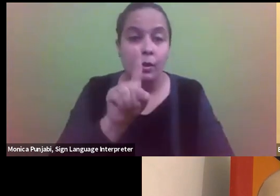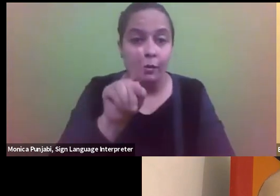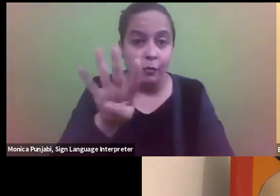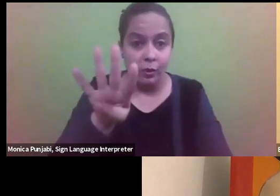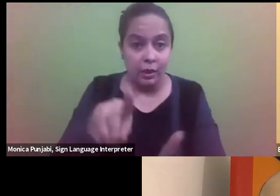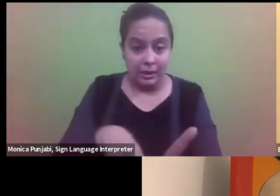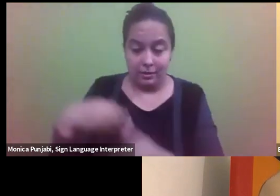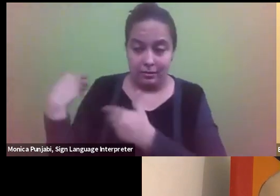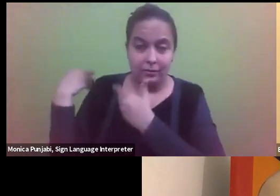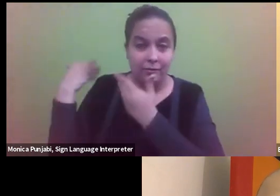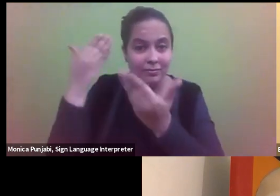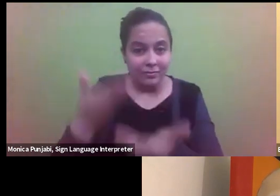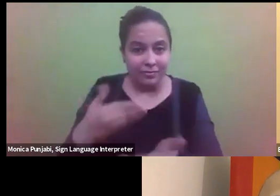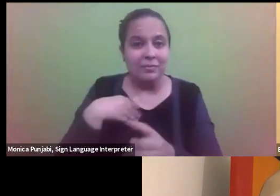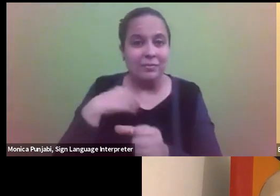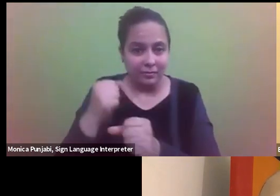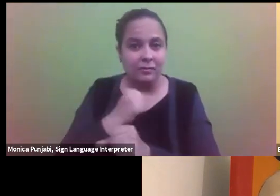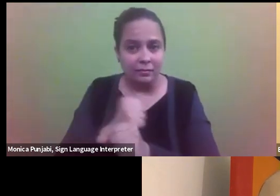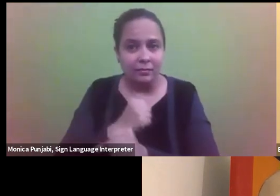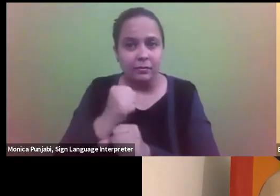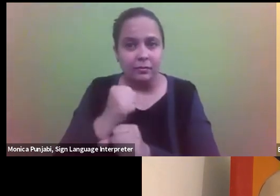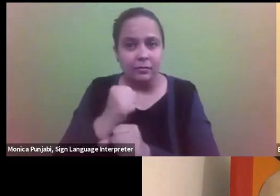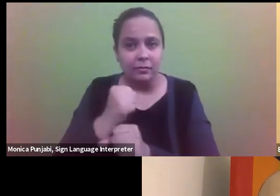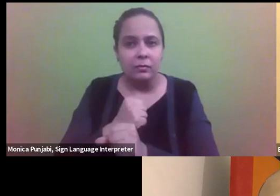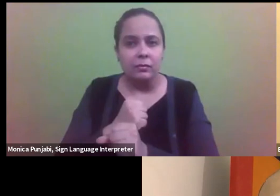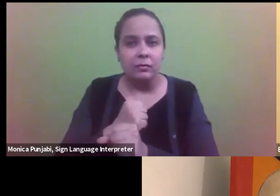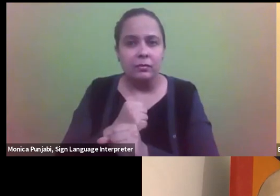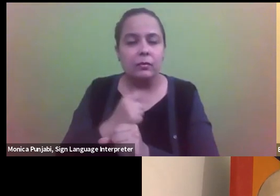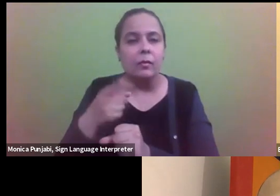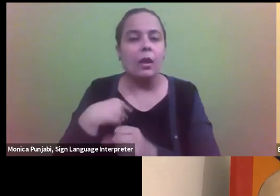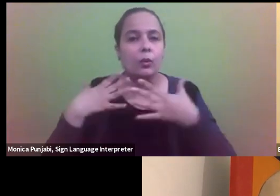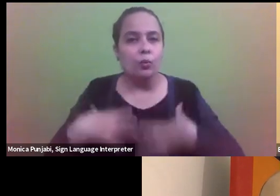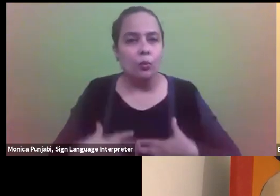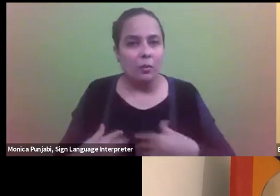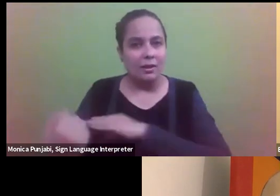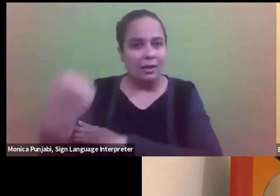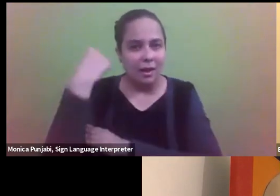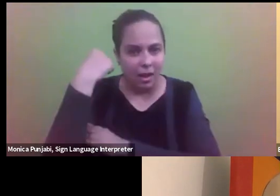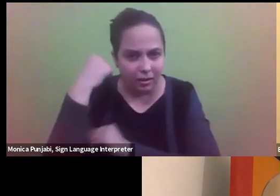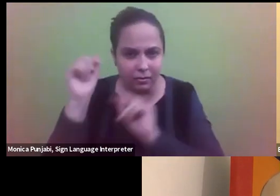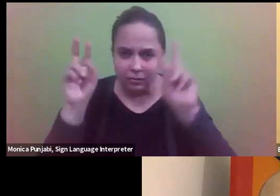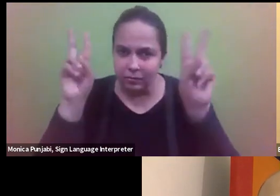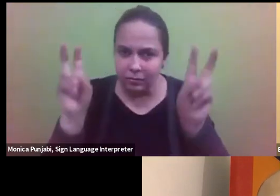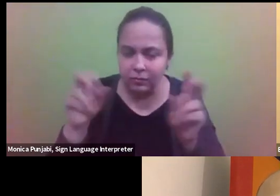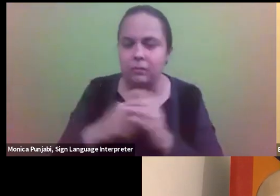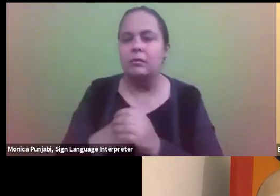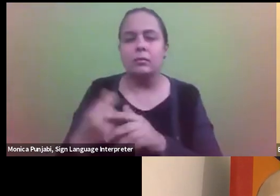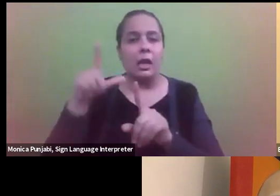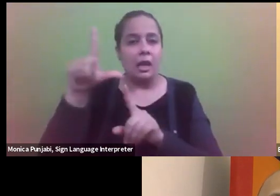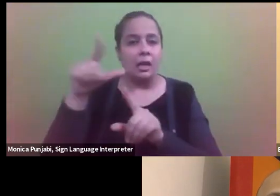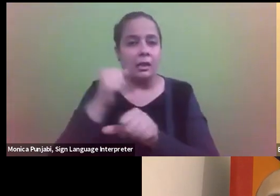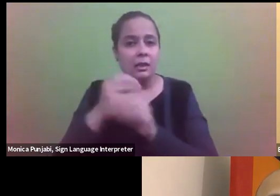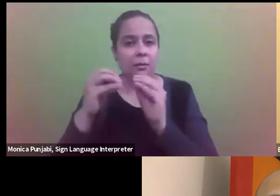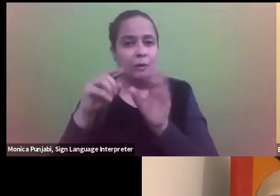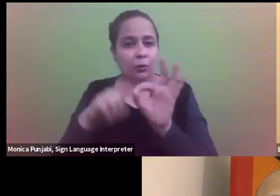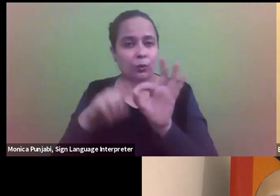realized that while a lot has been done with respect to human rights for the queer population, LGBTIQ plus population in India, not